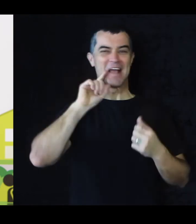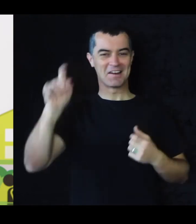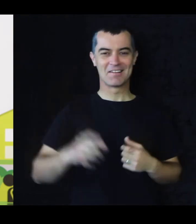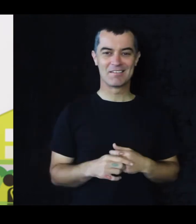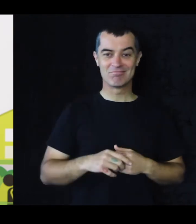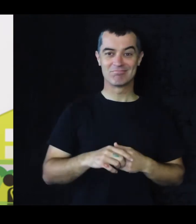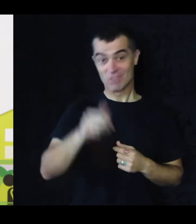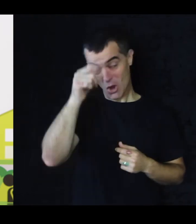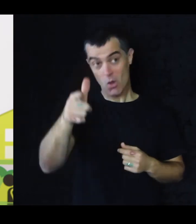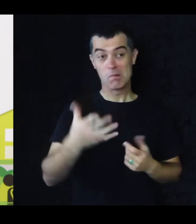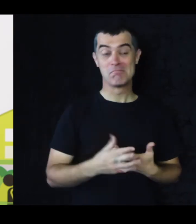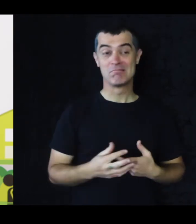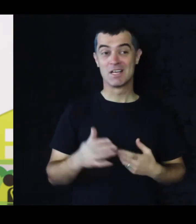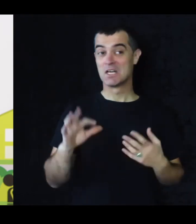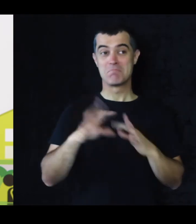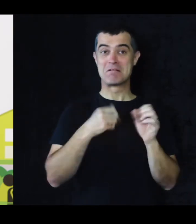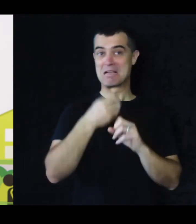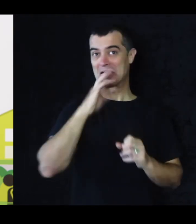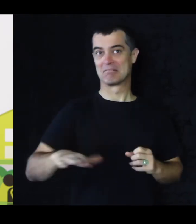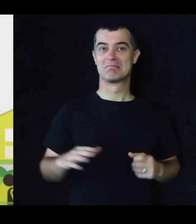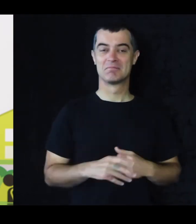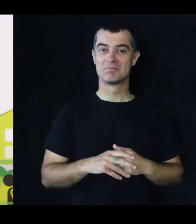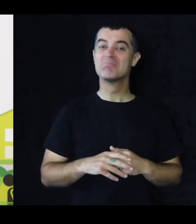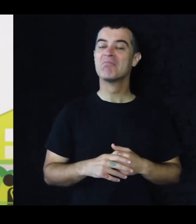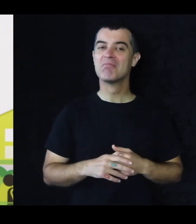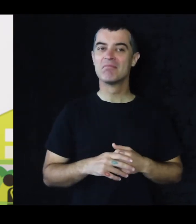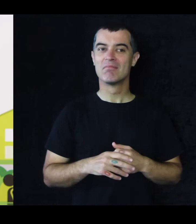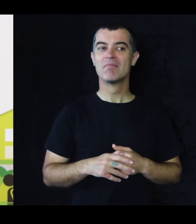our own fun, just being kids.